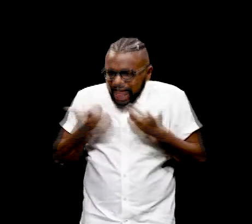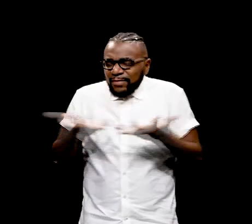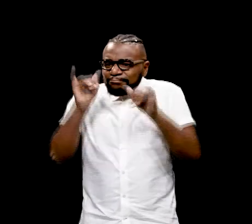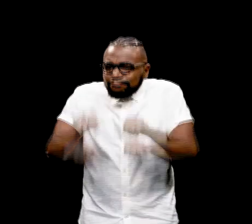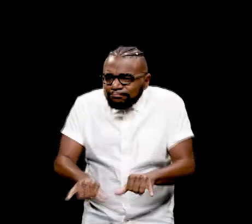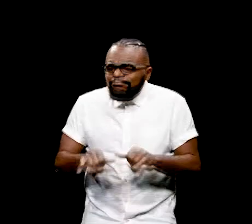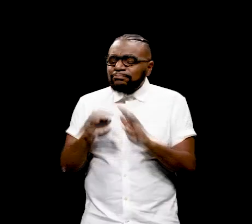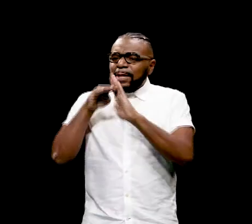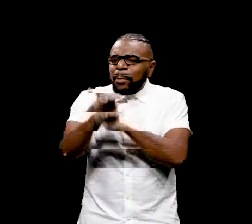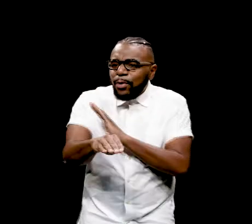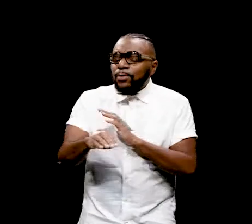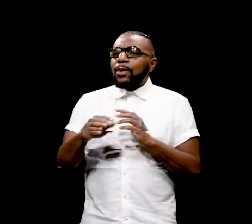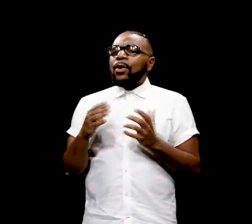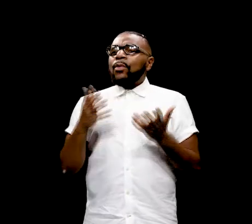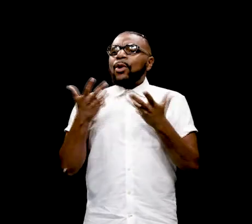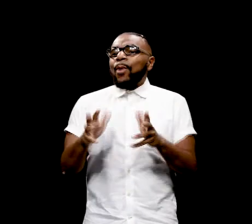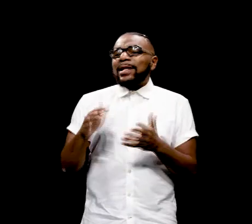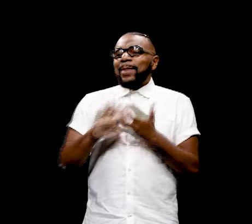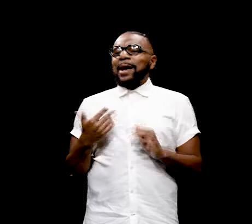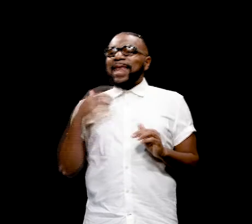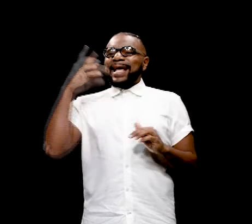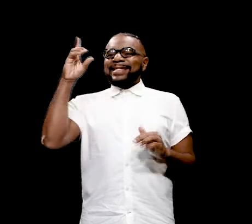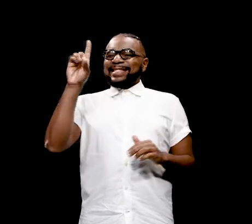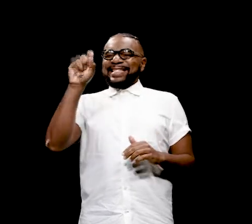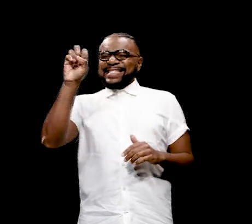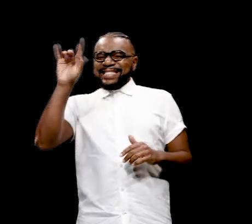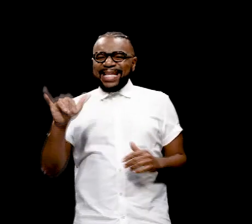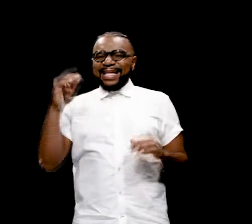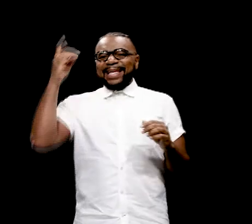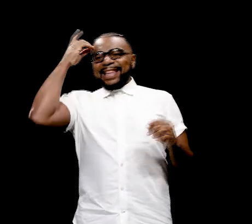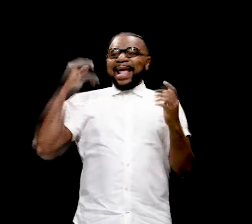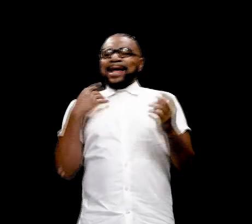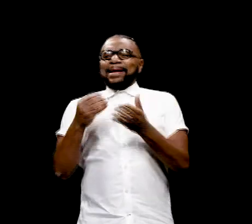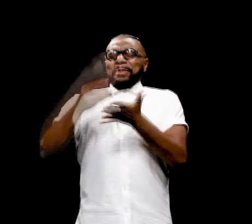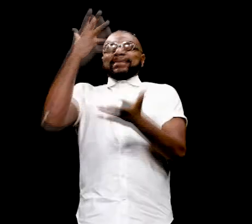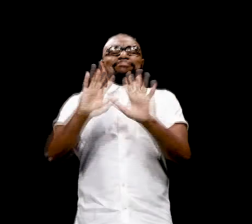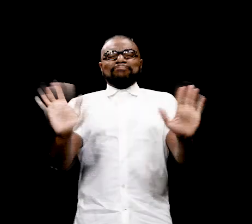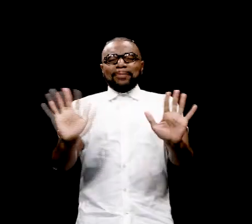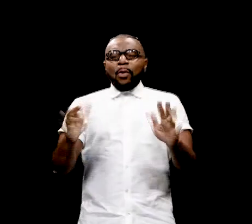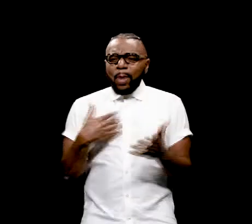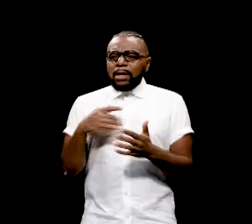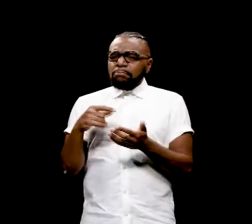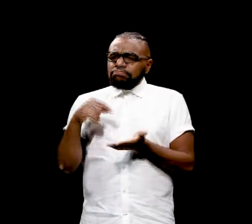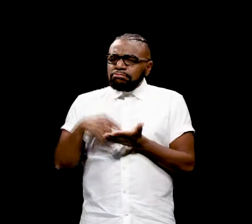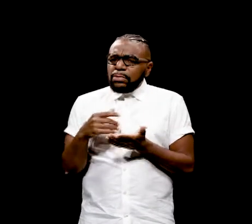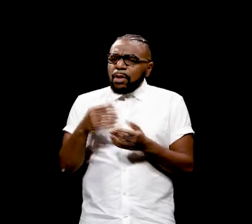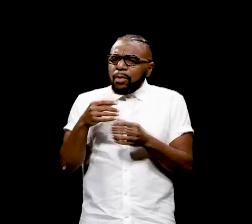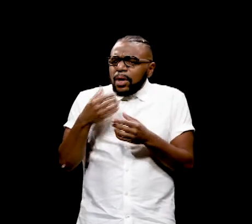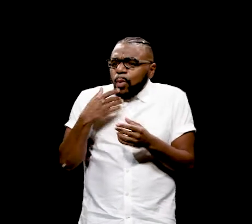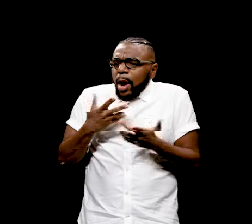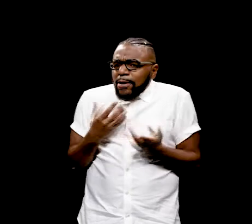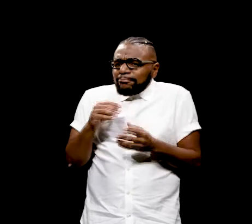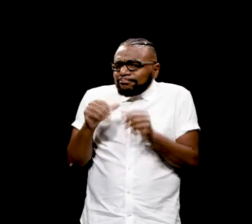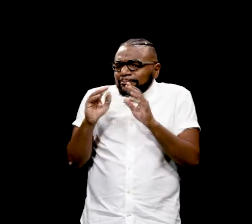it becomes a city only affordable to the very wealthy. And those intentional kinds of decisions are going to help keep our city real